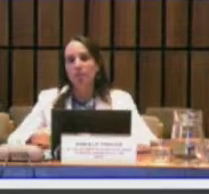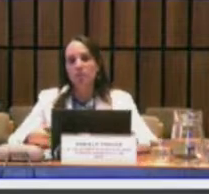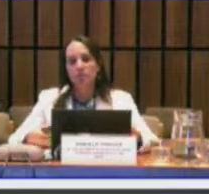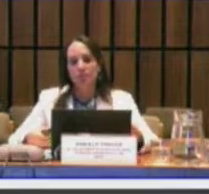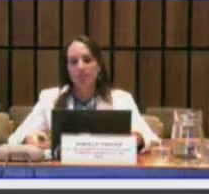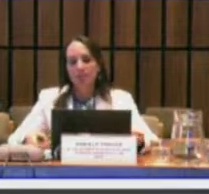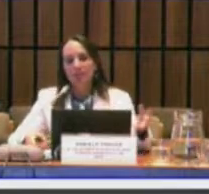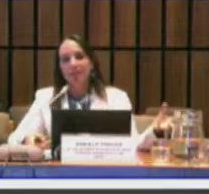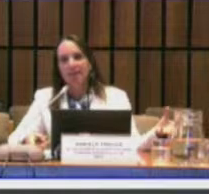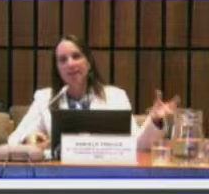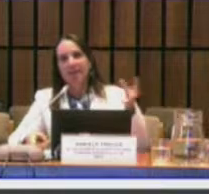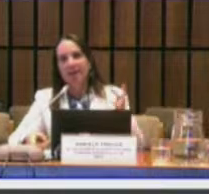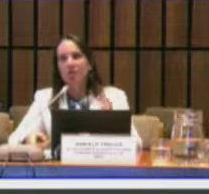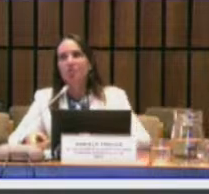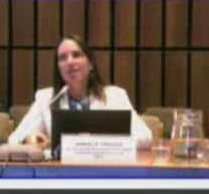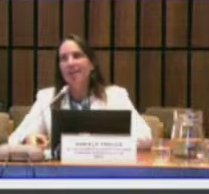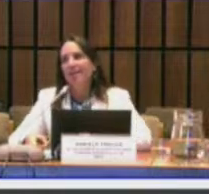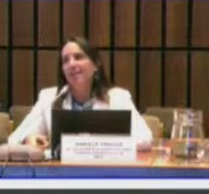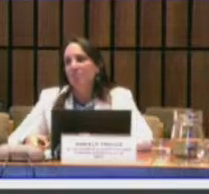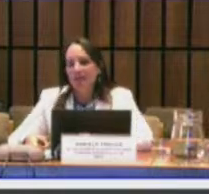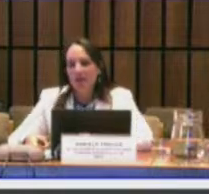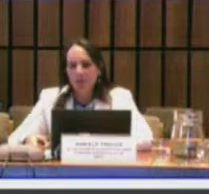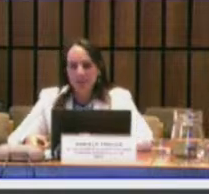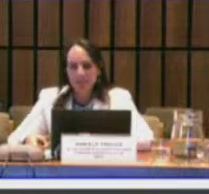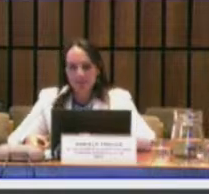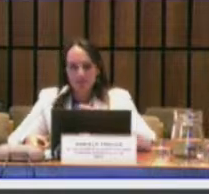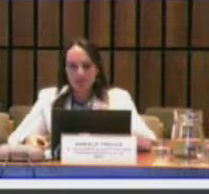the household survey data.